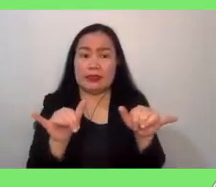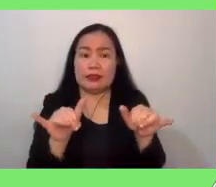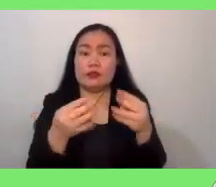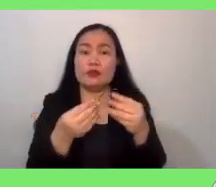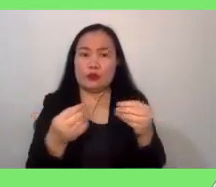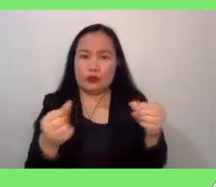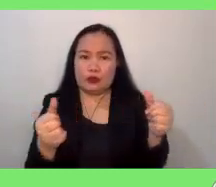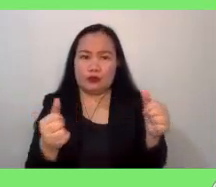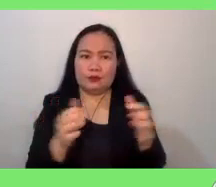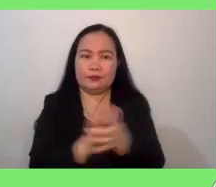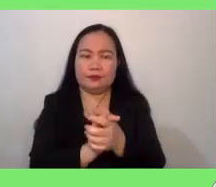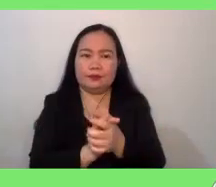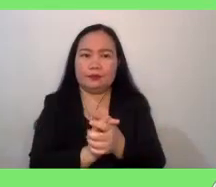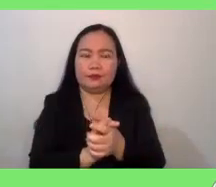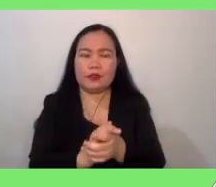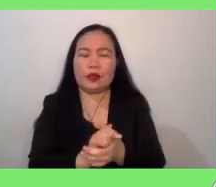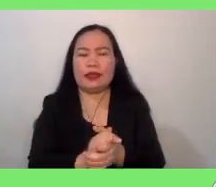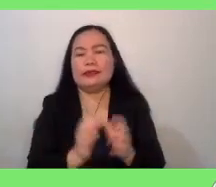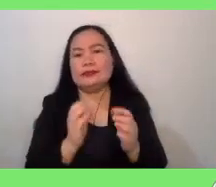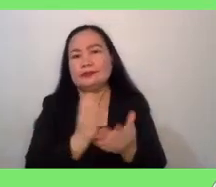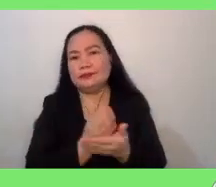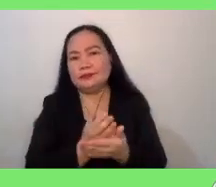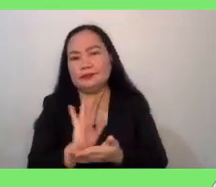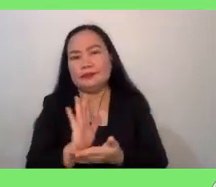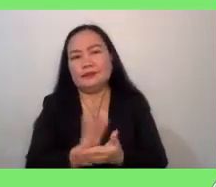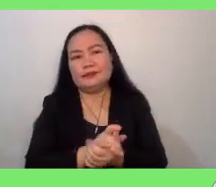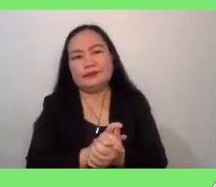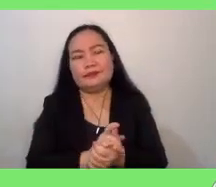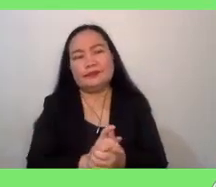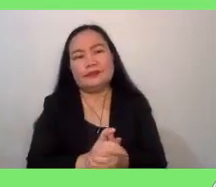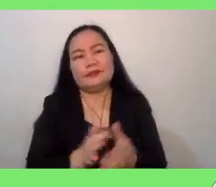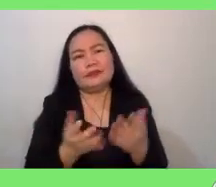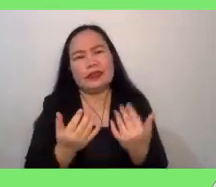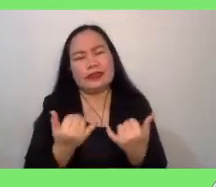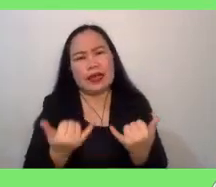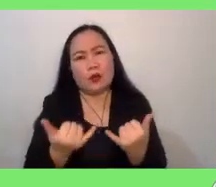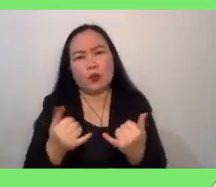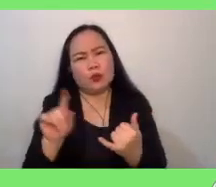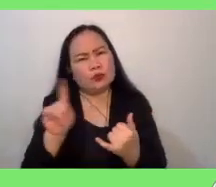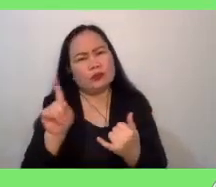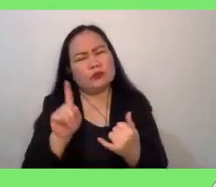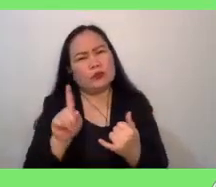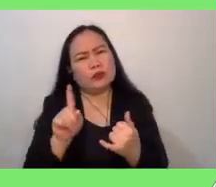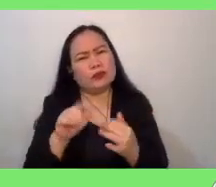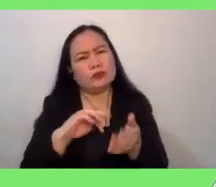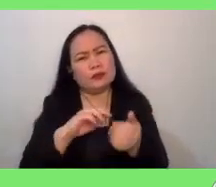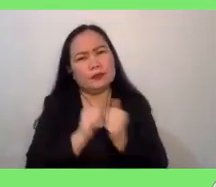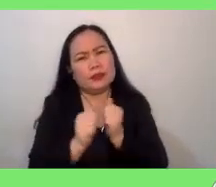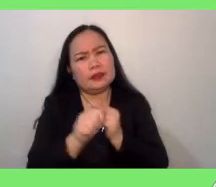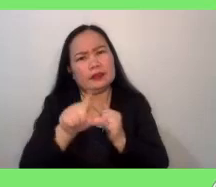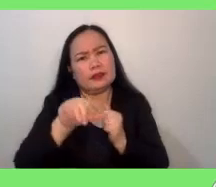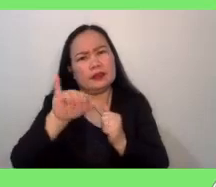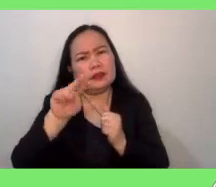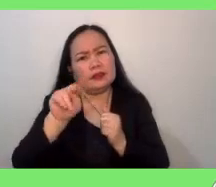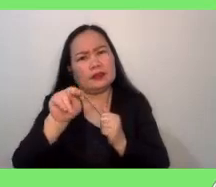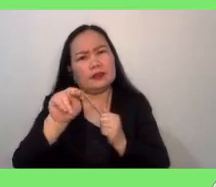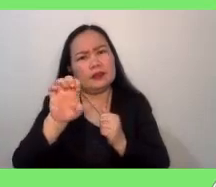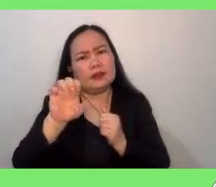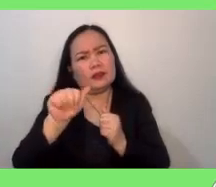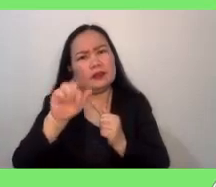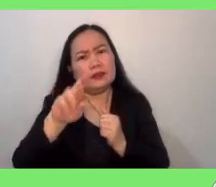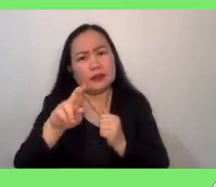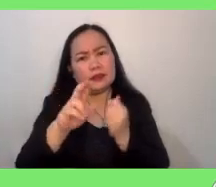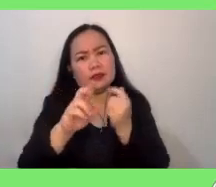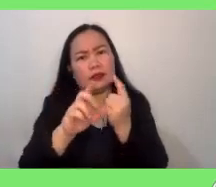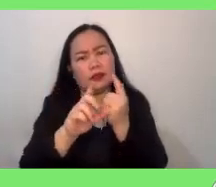equivalent equations. Okay. So, ano nga ba ang linear equation? So, our linear equation is a